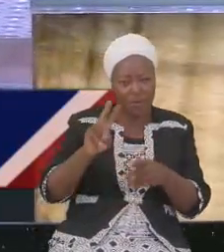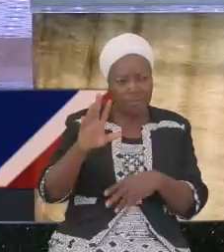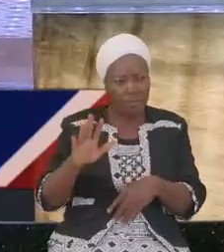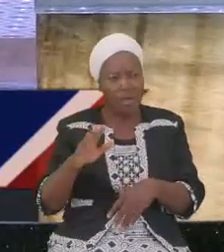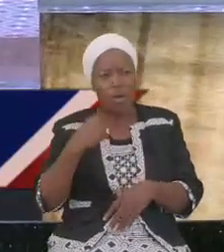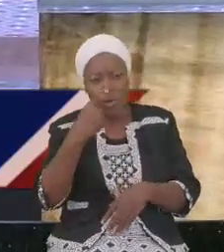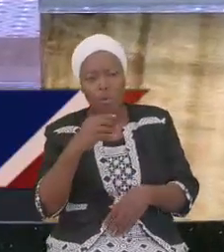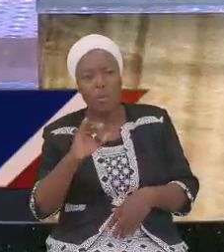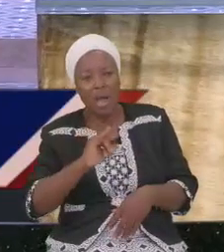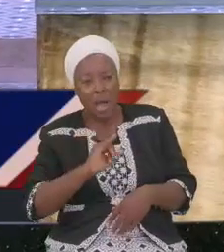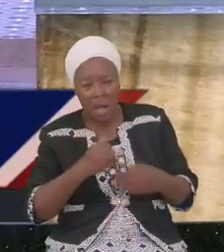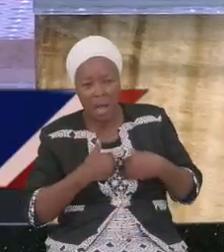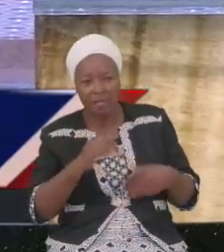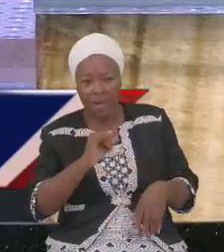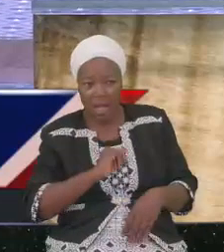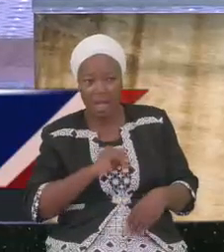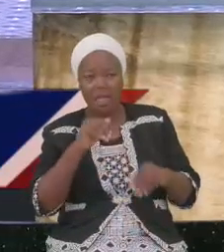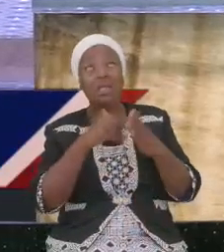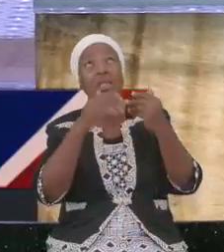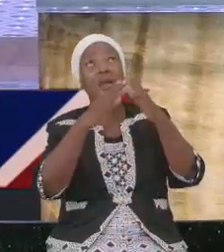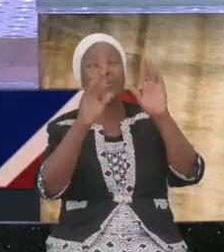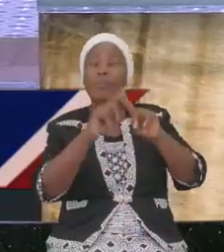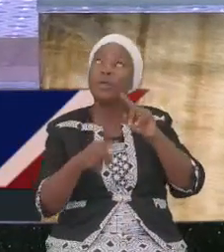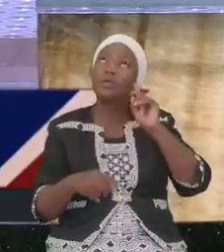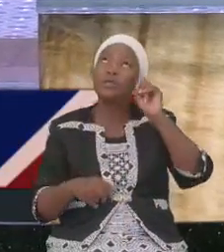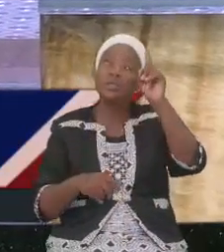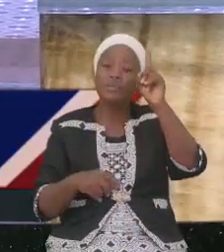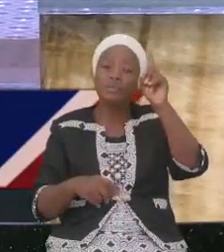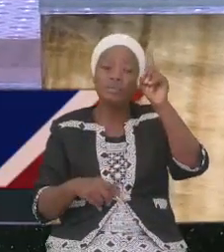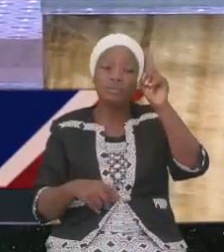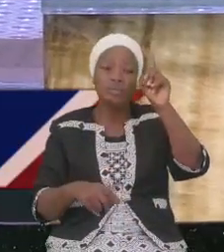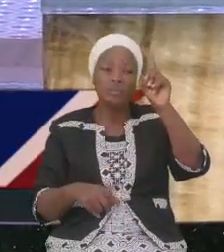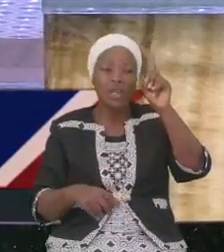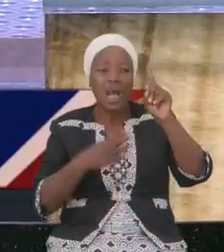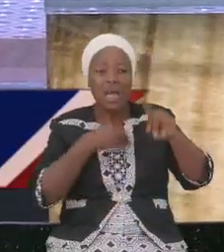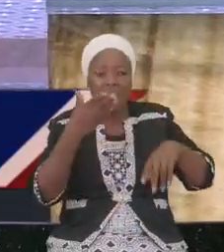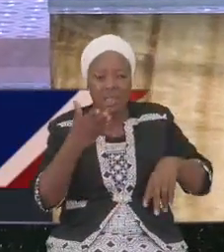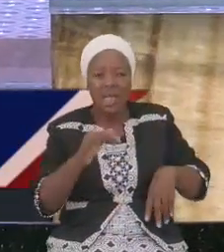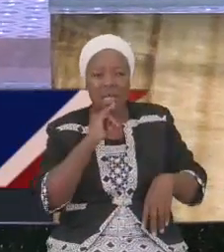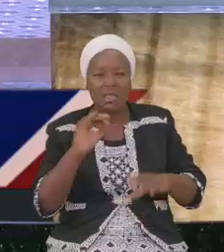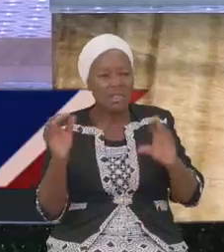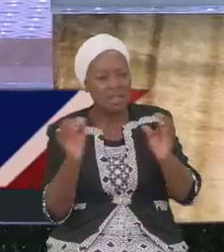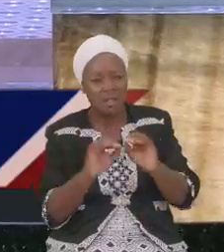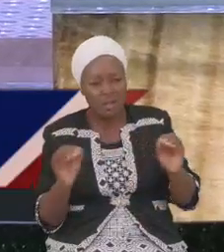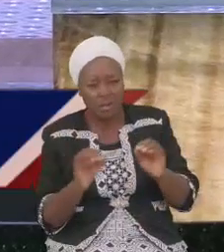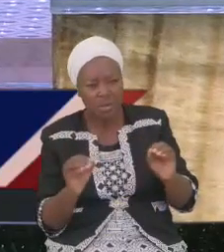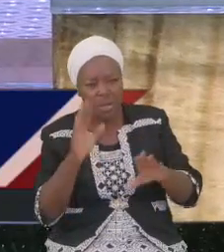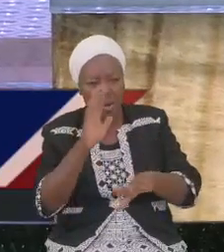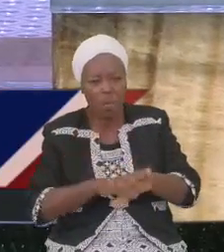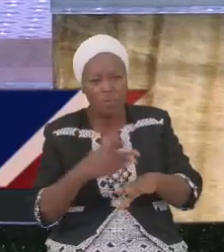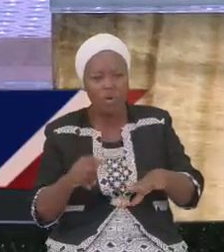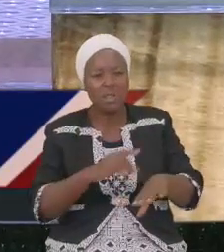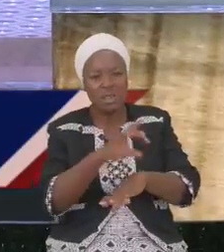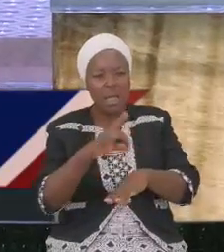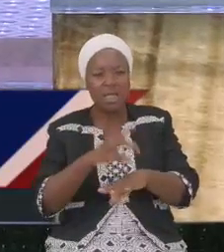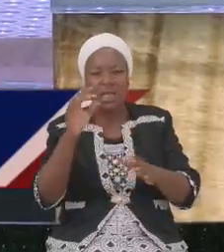Whom have I in heaven but thee? And there is none, and there is nothing upon earth